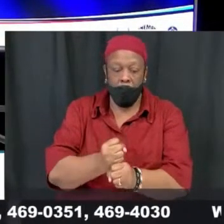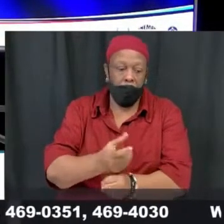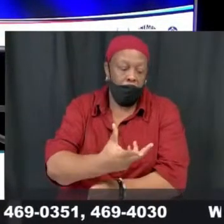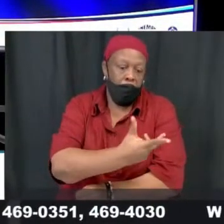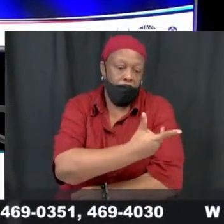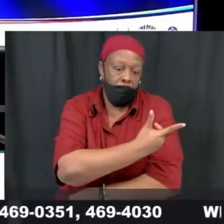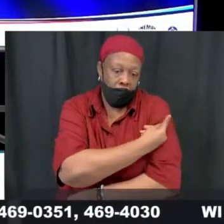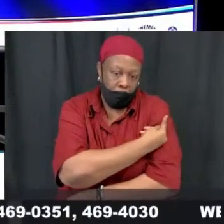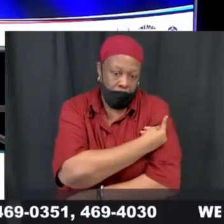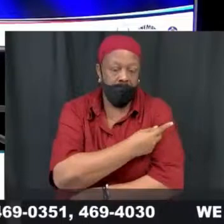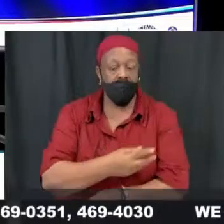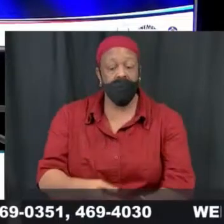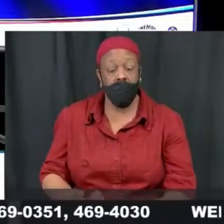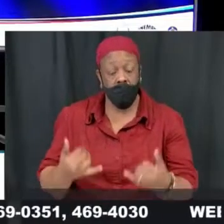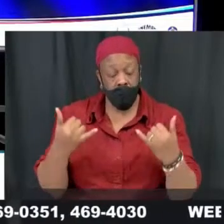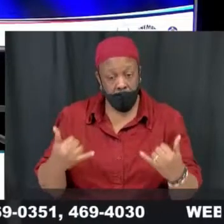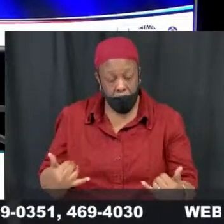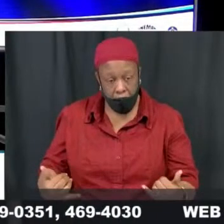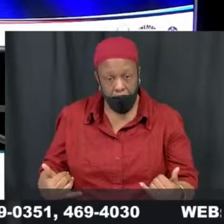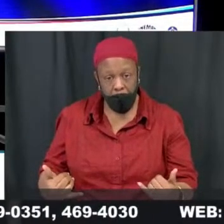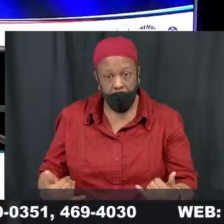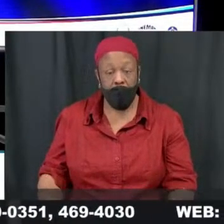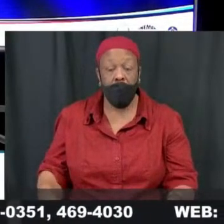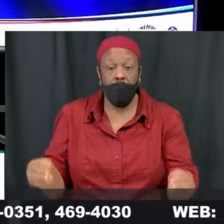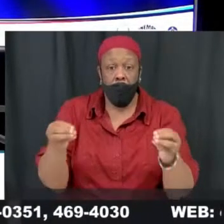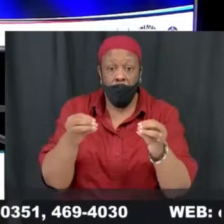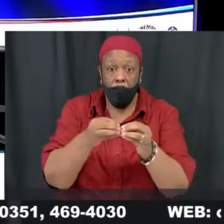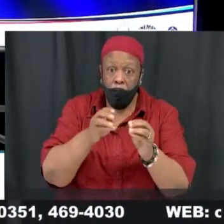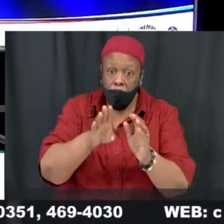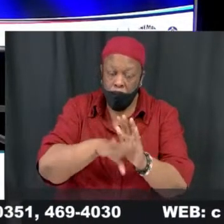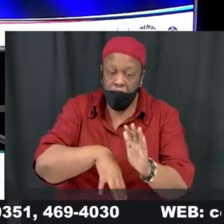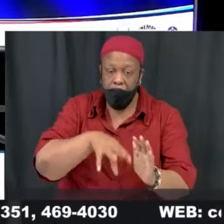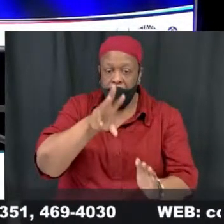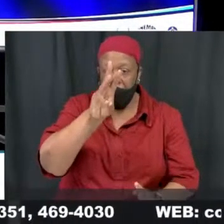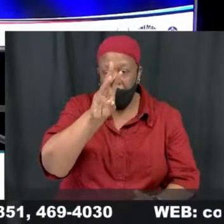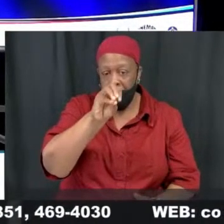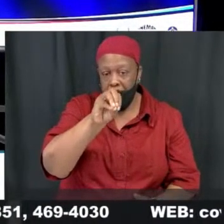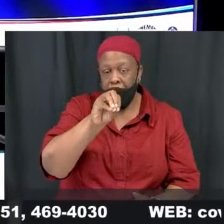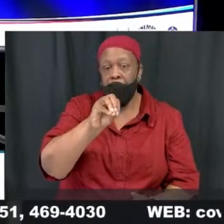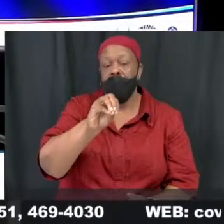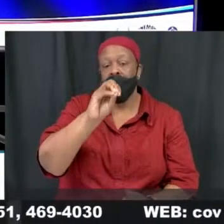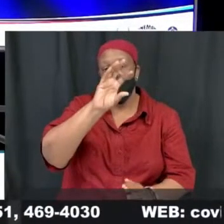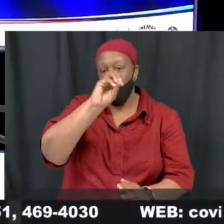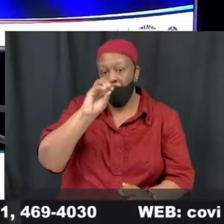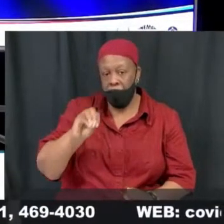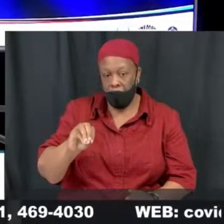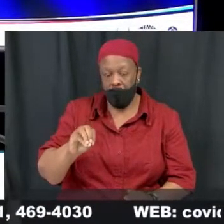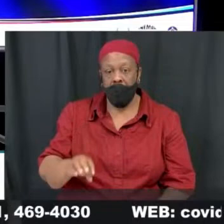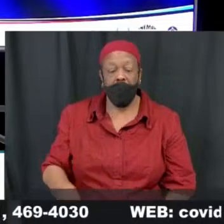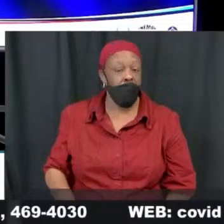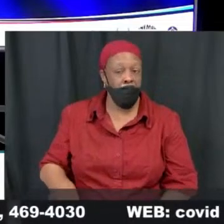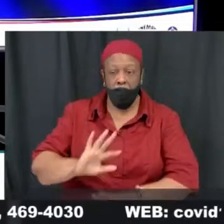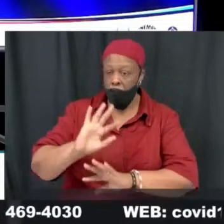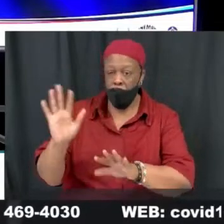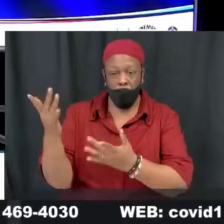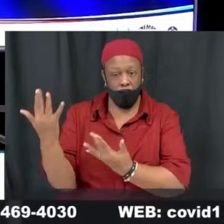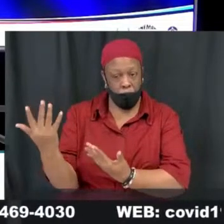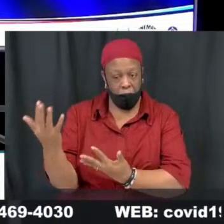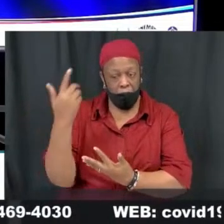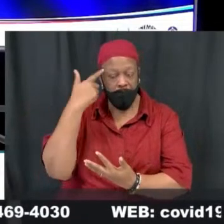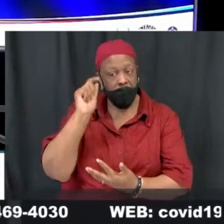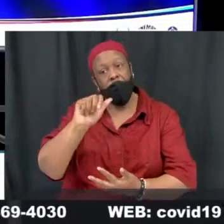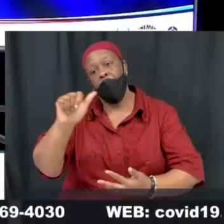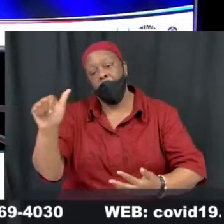vaccinated. So far, more than 60% of our nation's adults have decided not to wait for an alternative